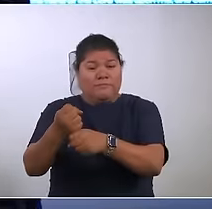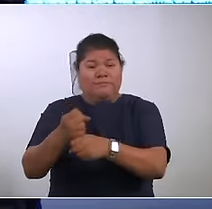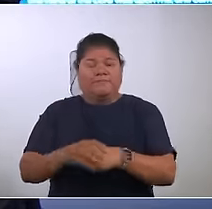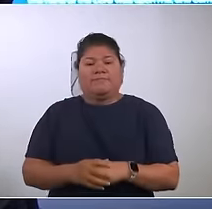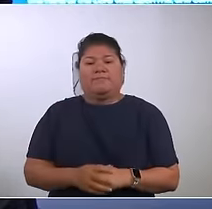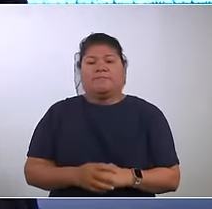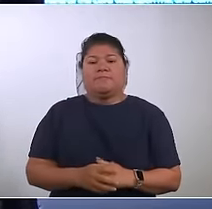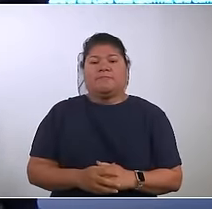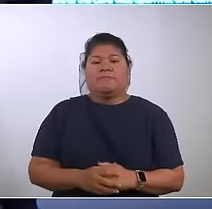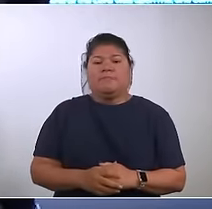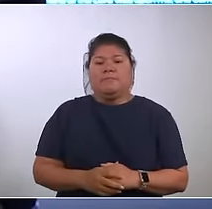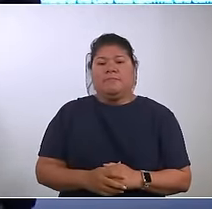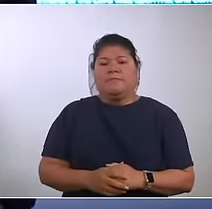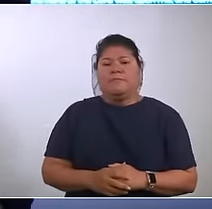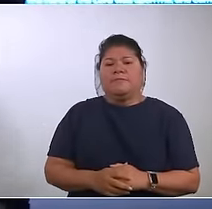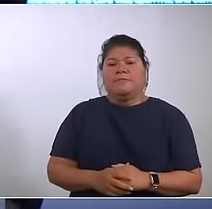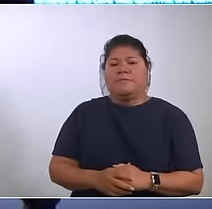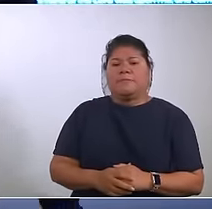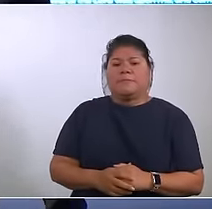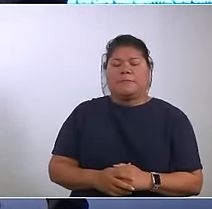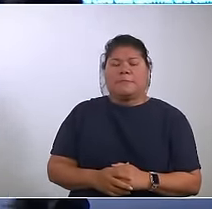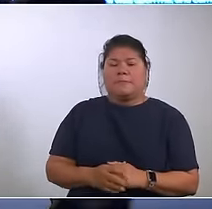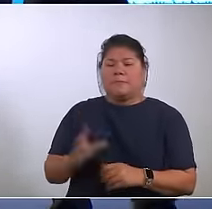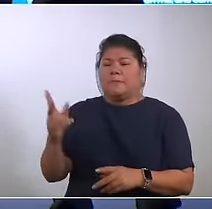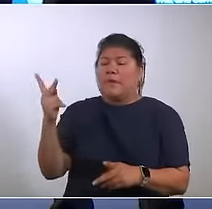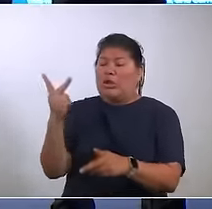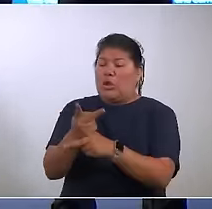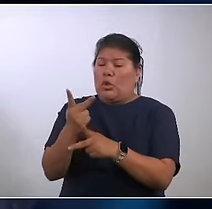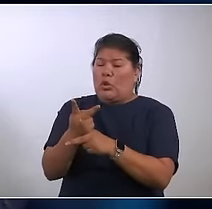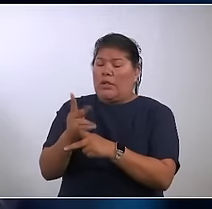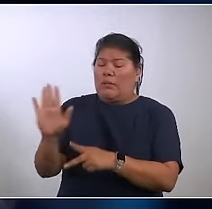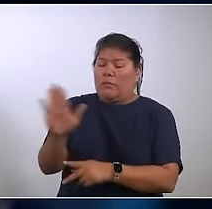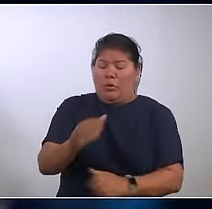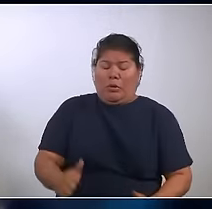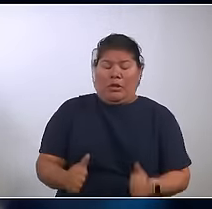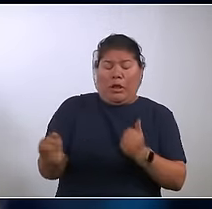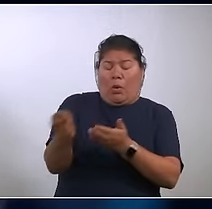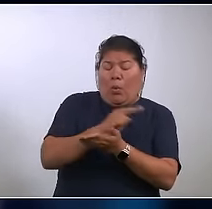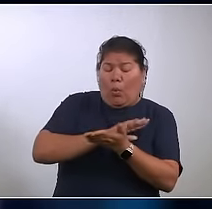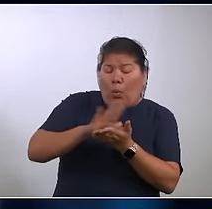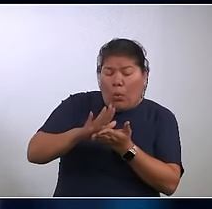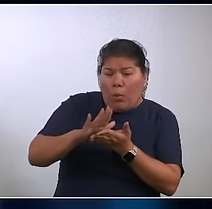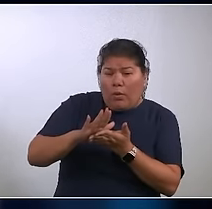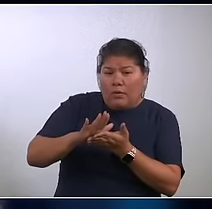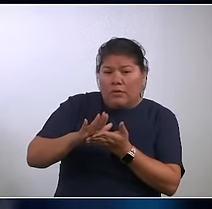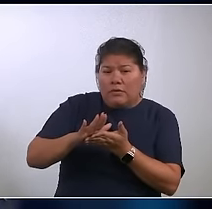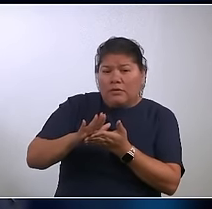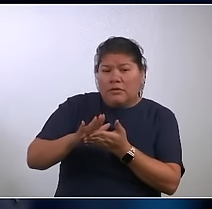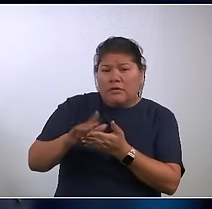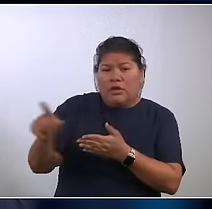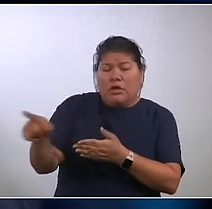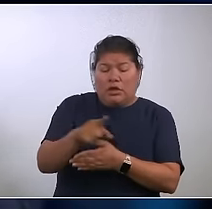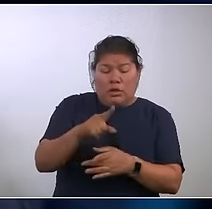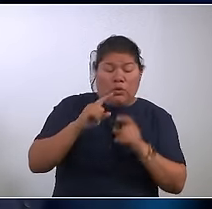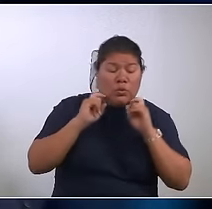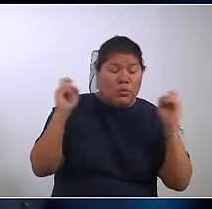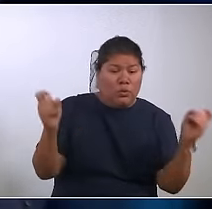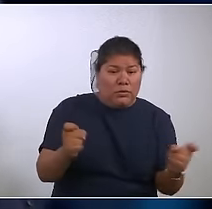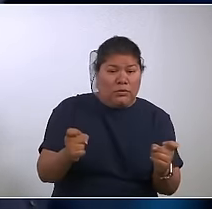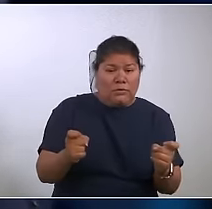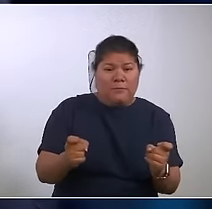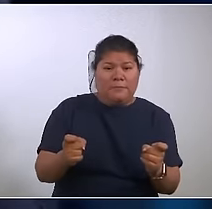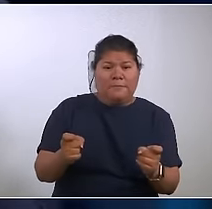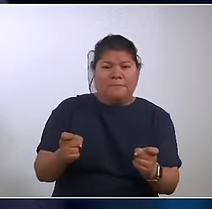pueda depositar because confianza. You kept your lives in holiness. Porque ha mantenido su vida en santidad. And when you have sinned, y cuando